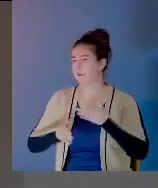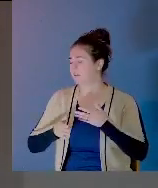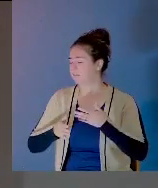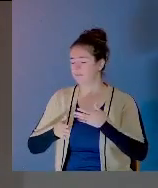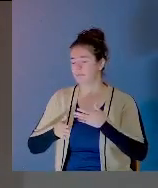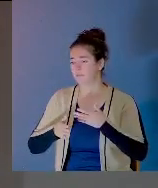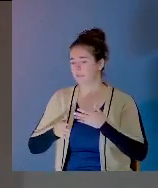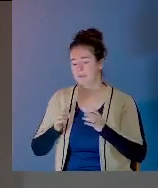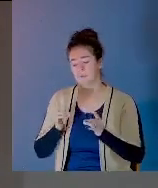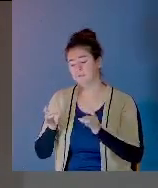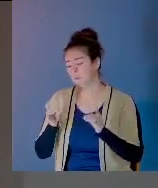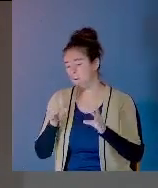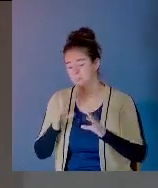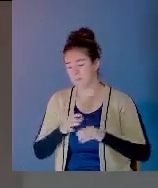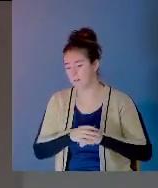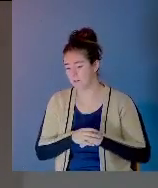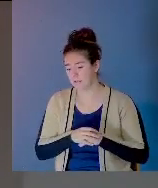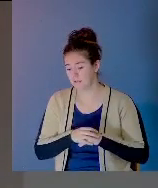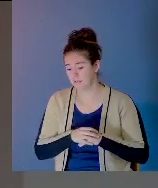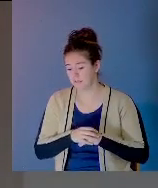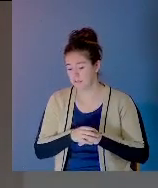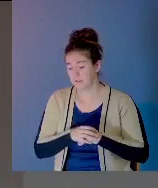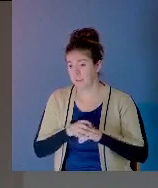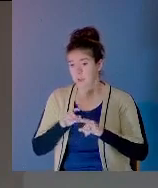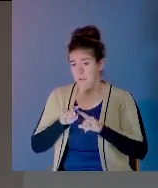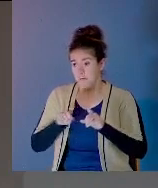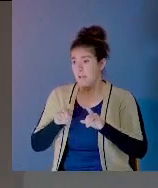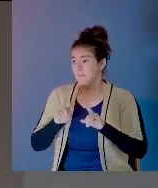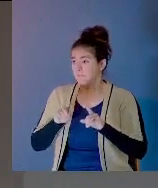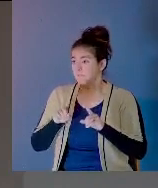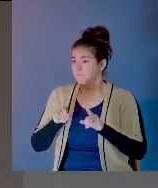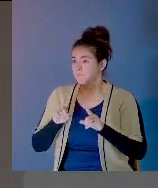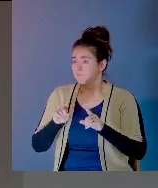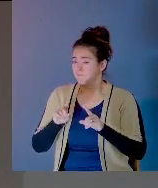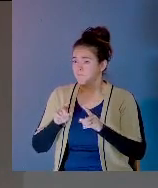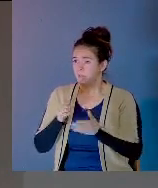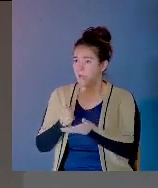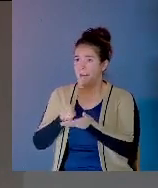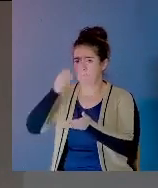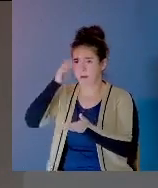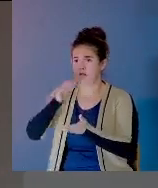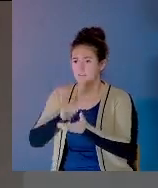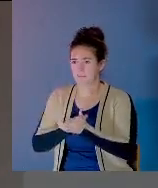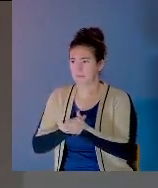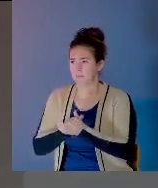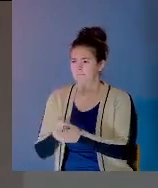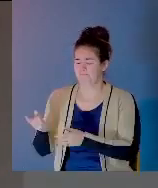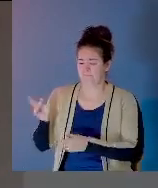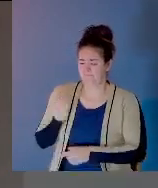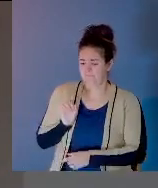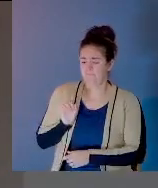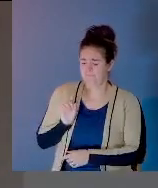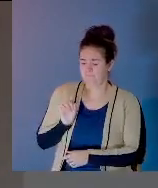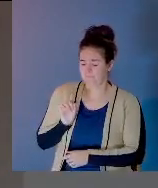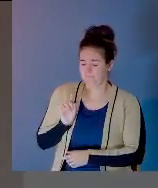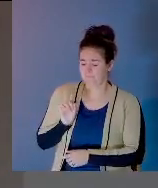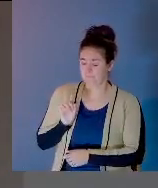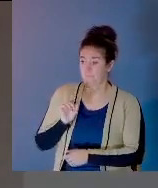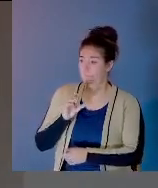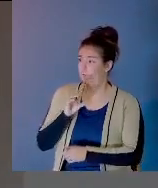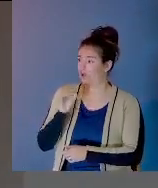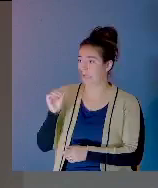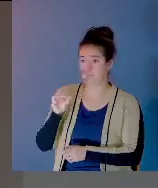And with the help of my husband, close to me, and the strength of all of